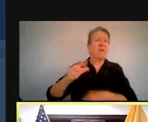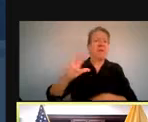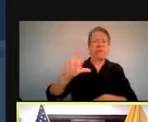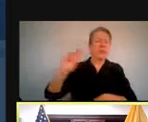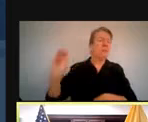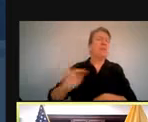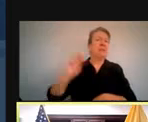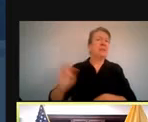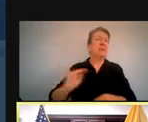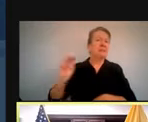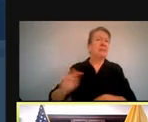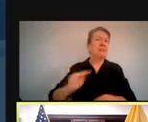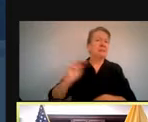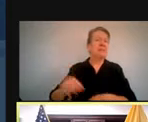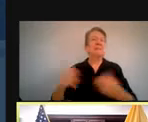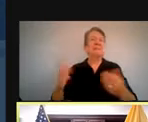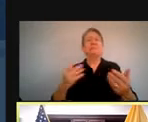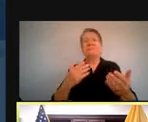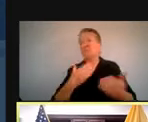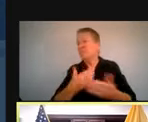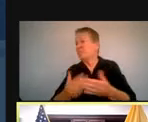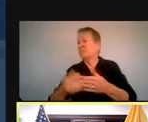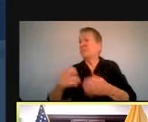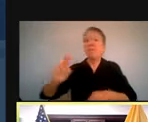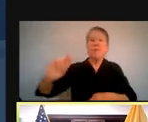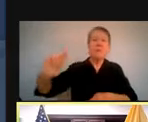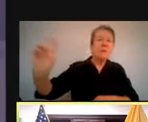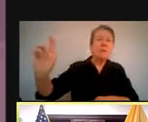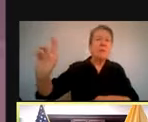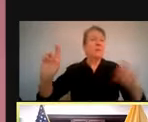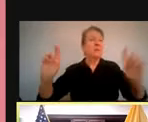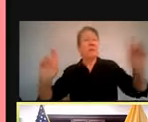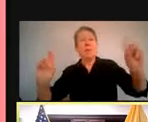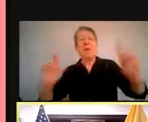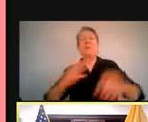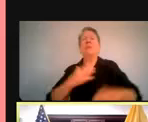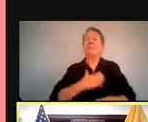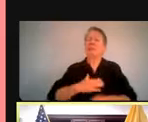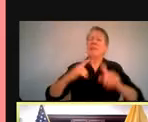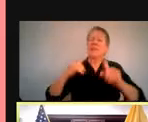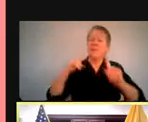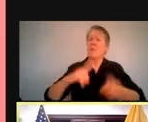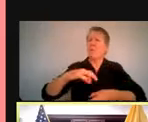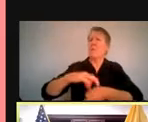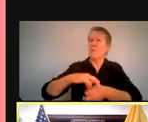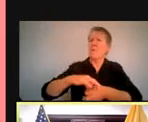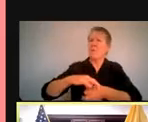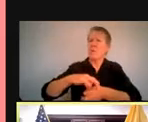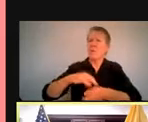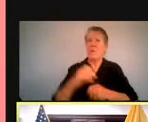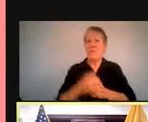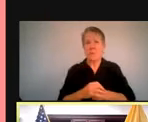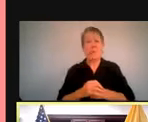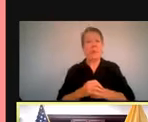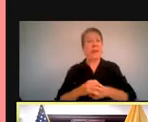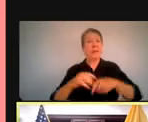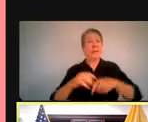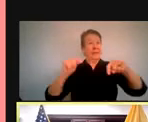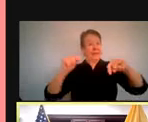vote for, please vote. Secondly, today, and this one is really jarring, today